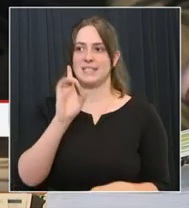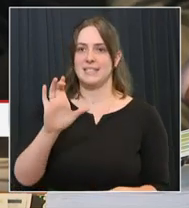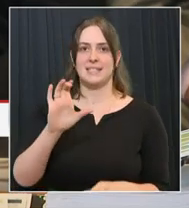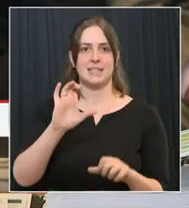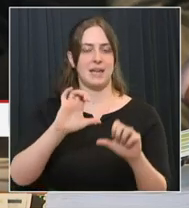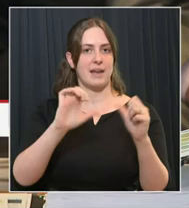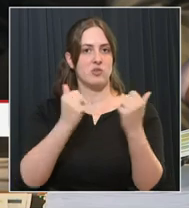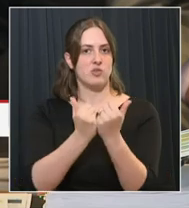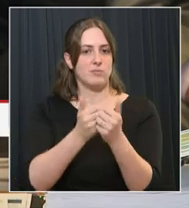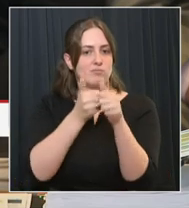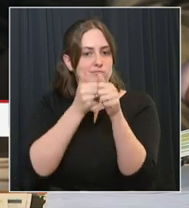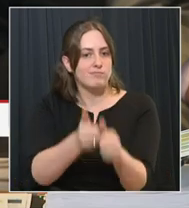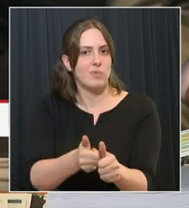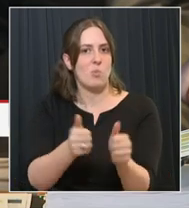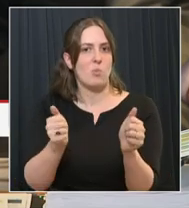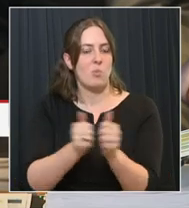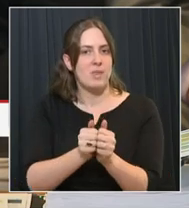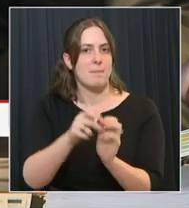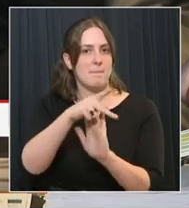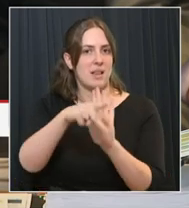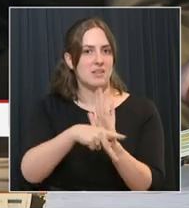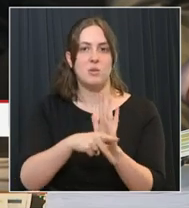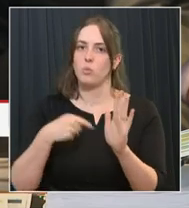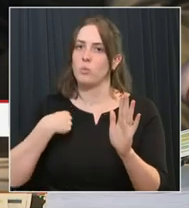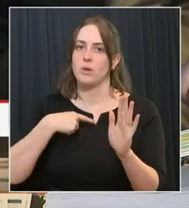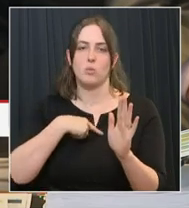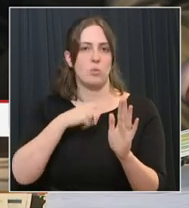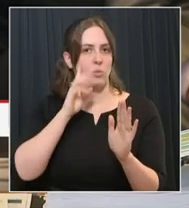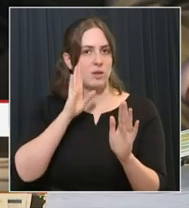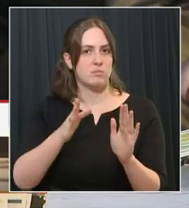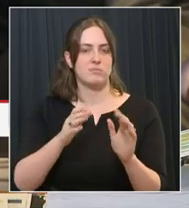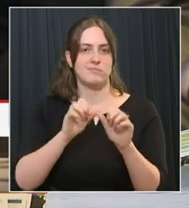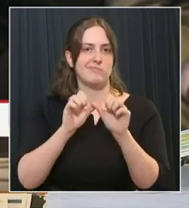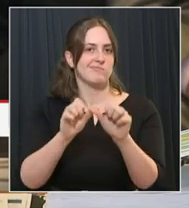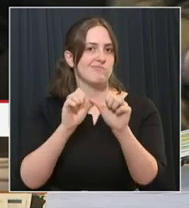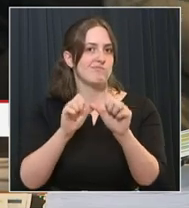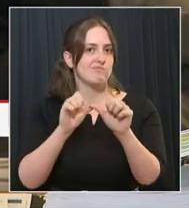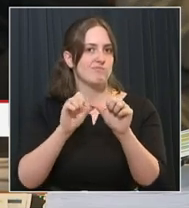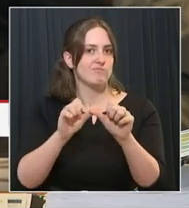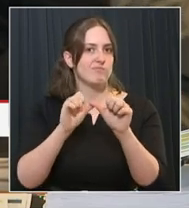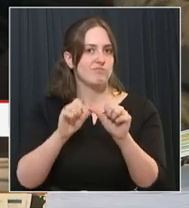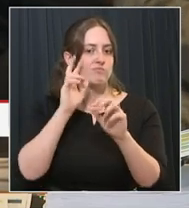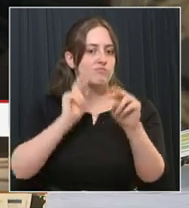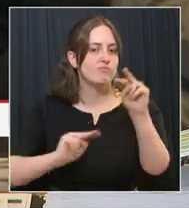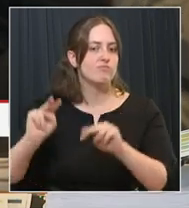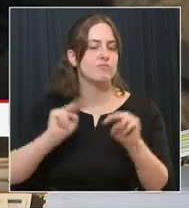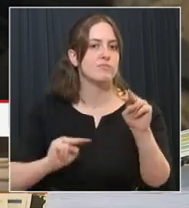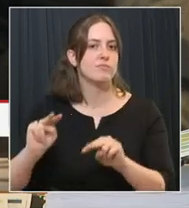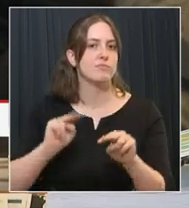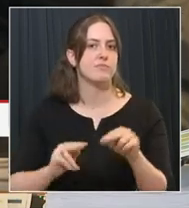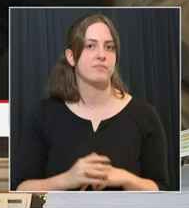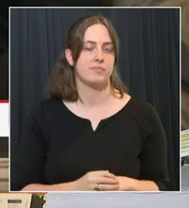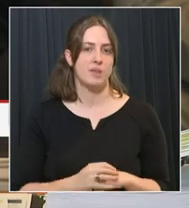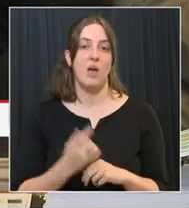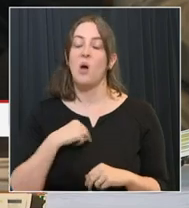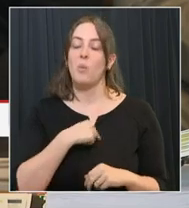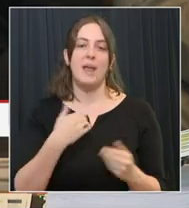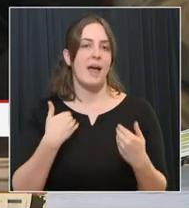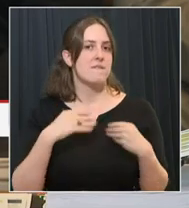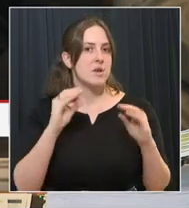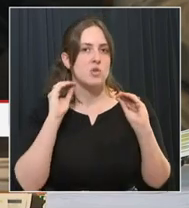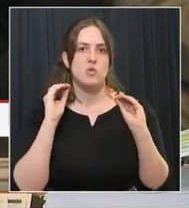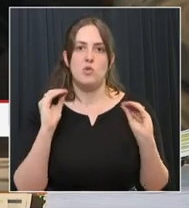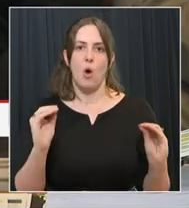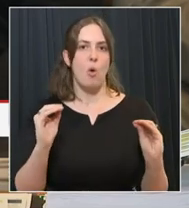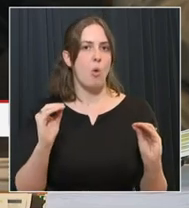compliant with those policies, and we will continue to look at it. We have no issue, and I don't know if we have